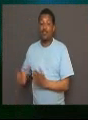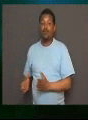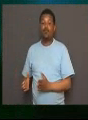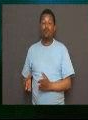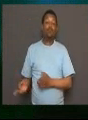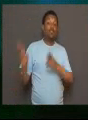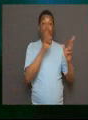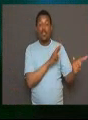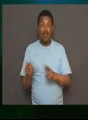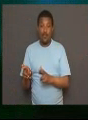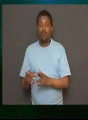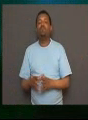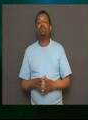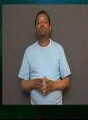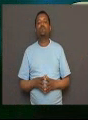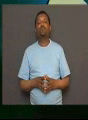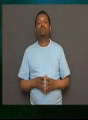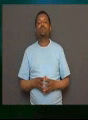Students, let's get ready.